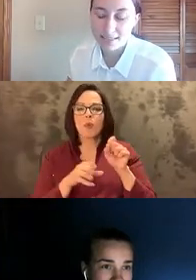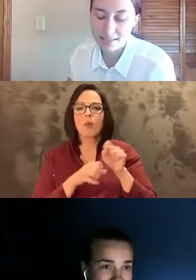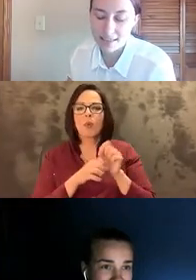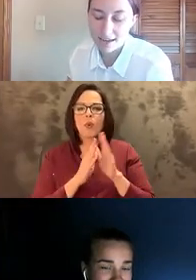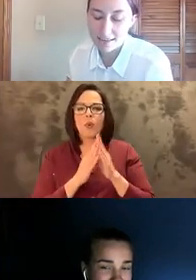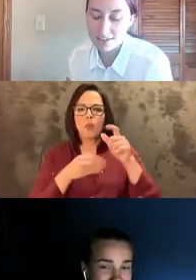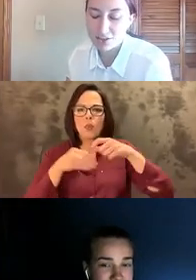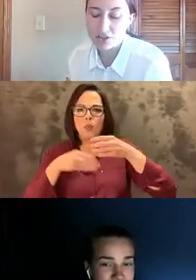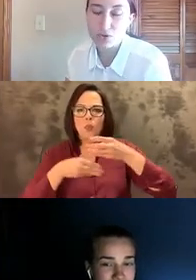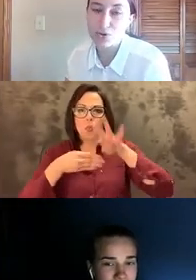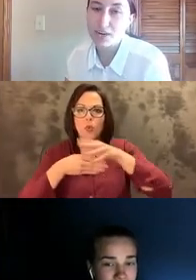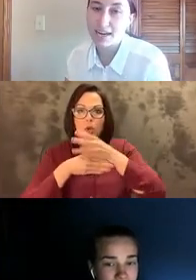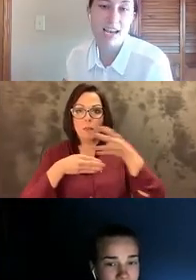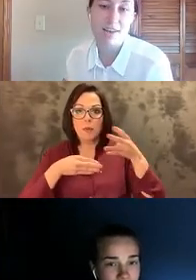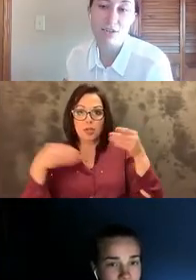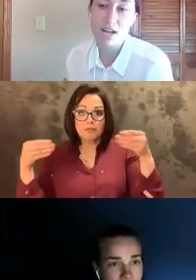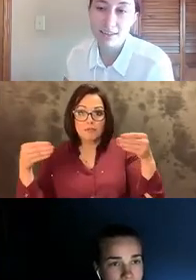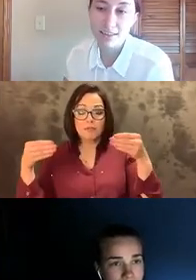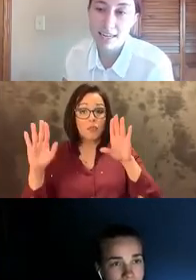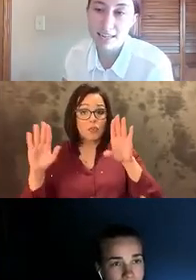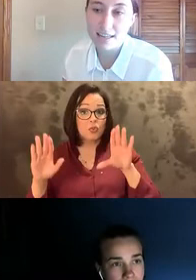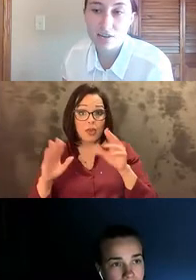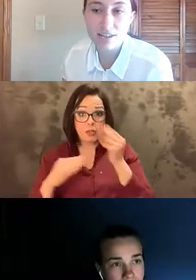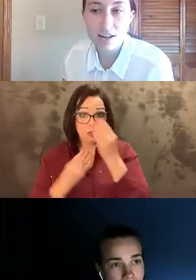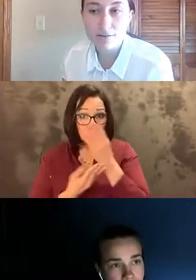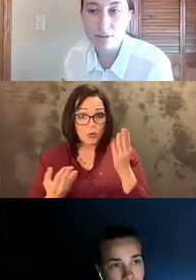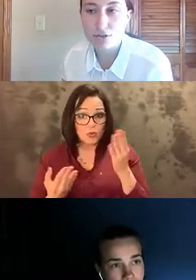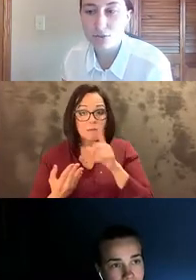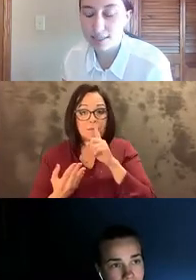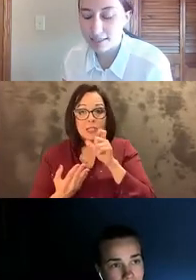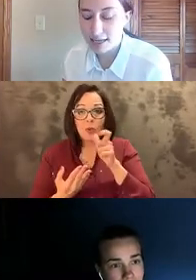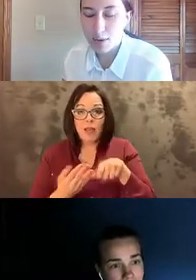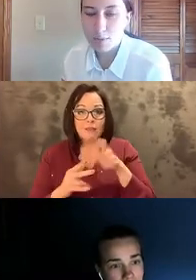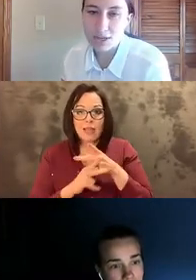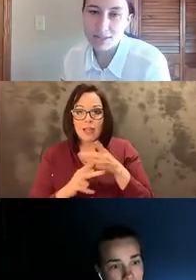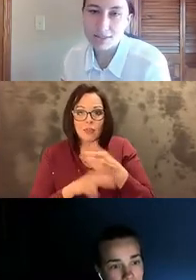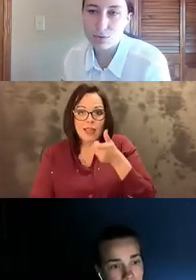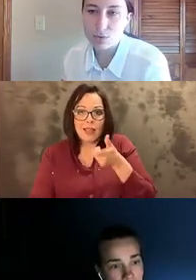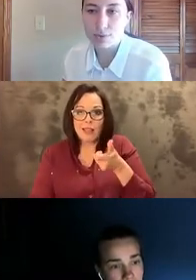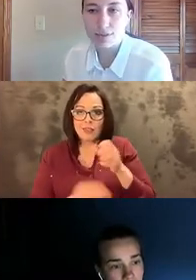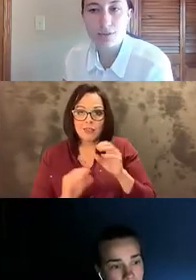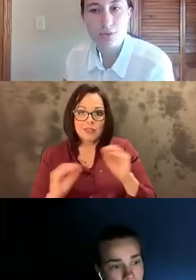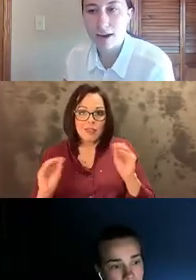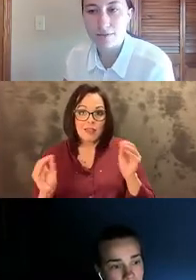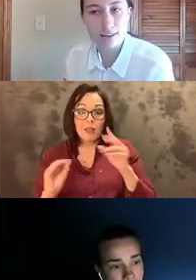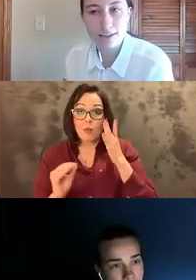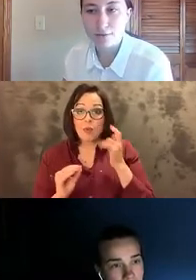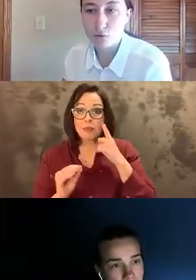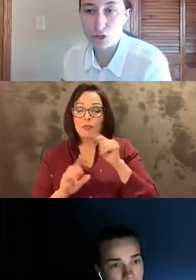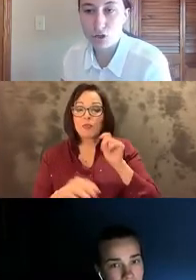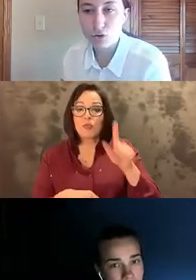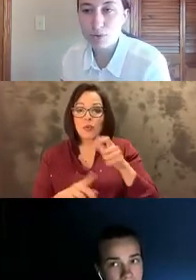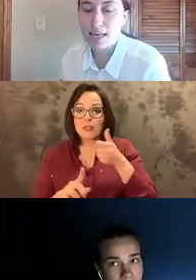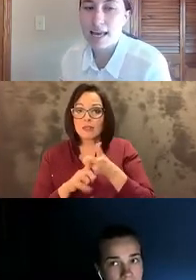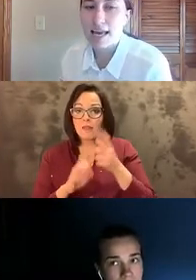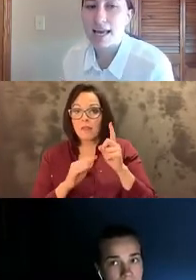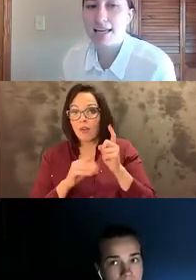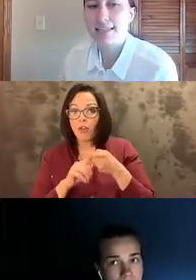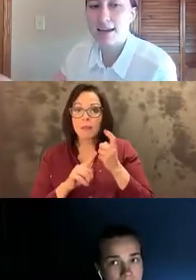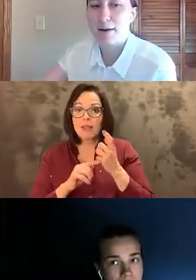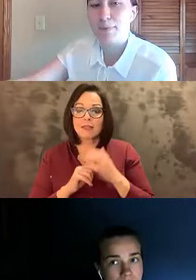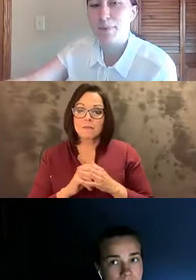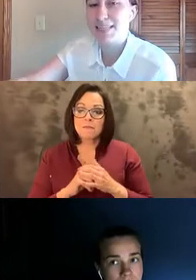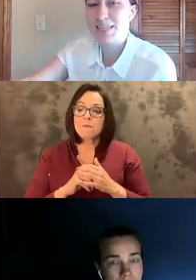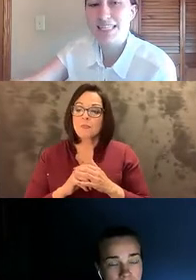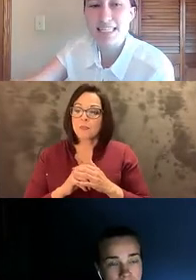news is that you don't actually have to calculate anything yourself when you use it, because the tool will do everything for you.